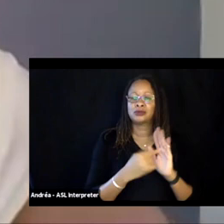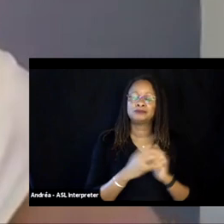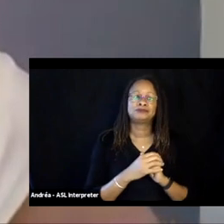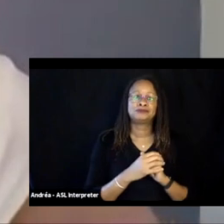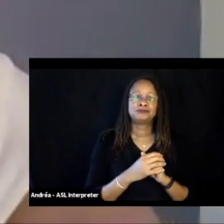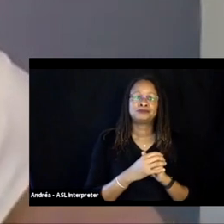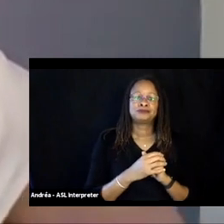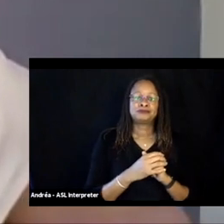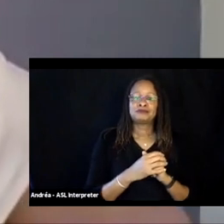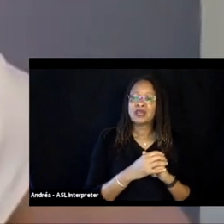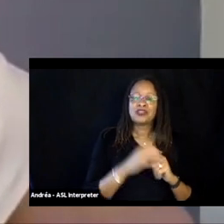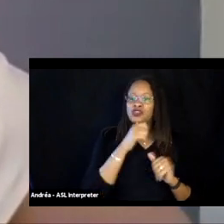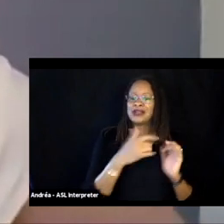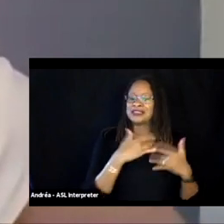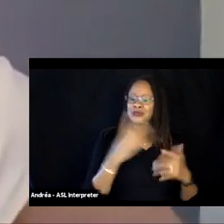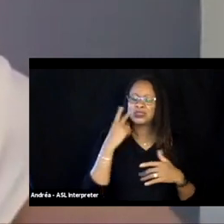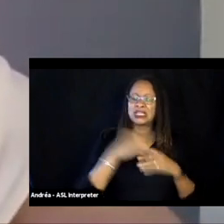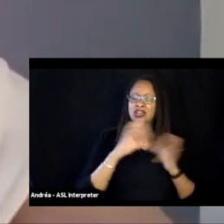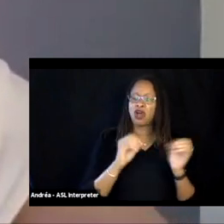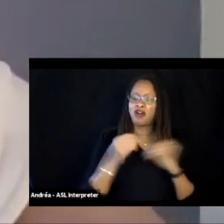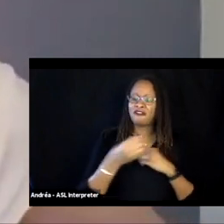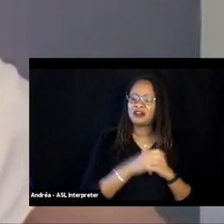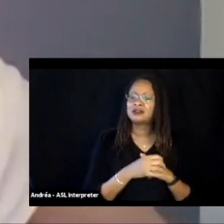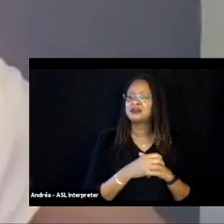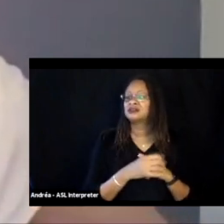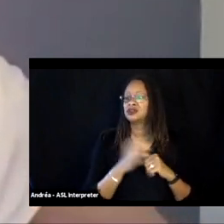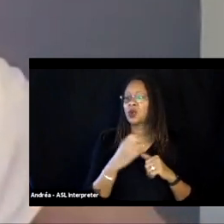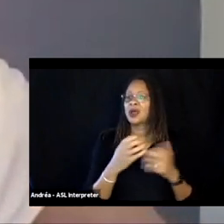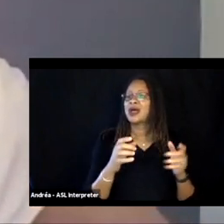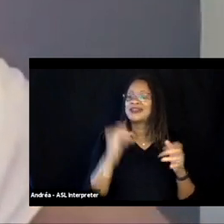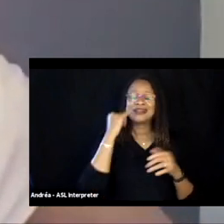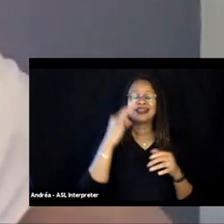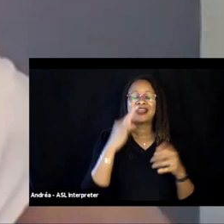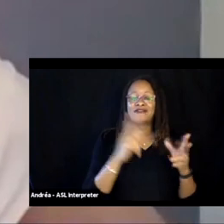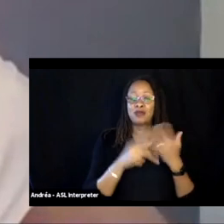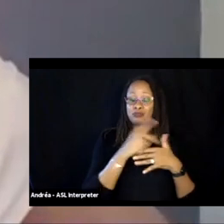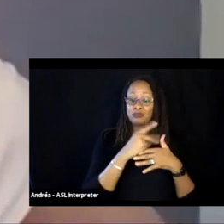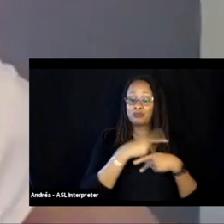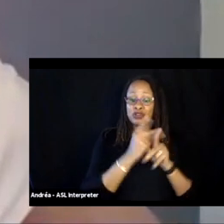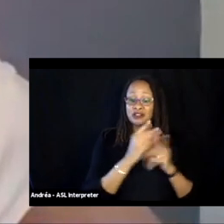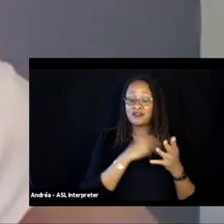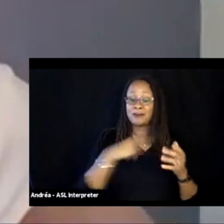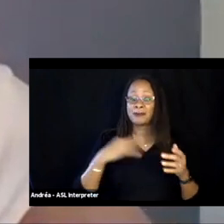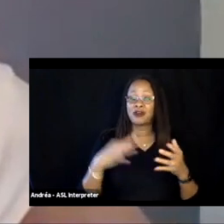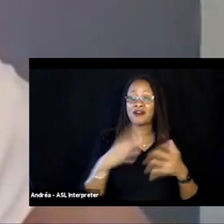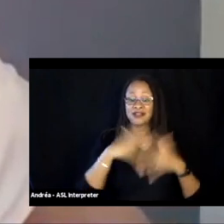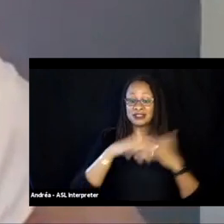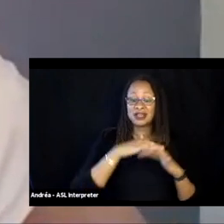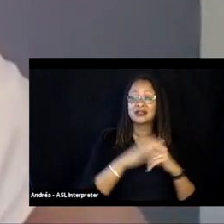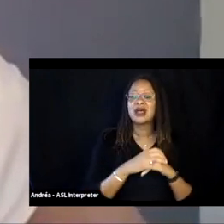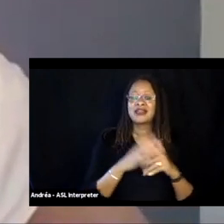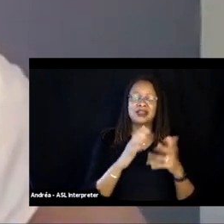shown in an office. So the idea of being a productive member of society is less available to older characters in ads than younger